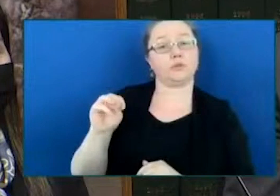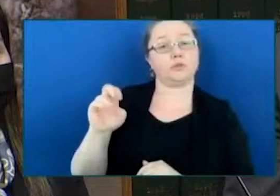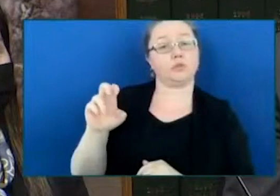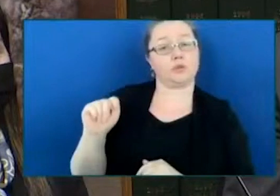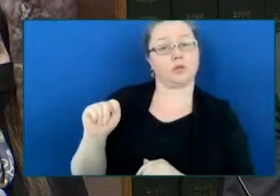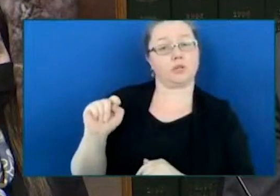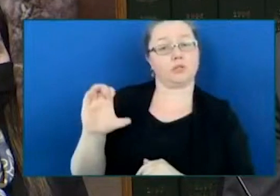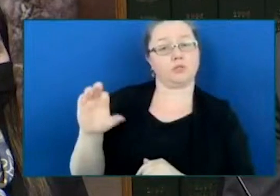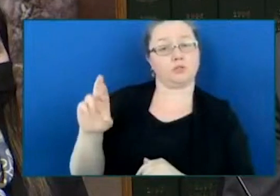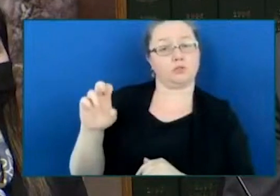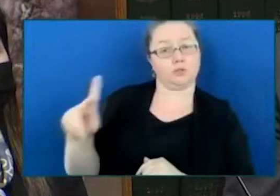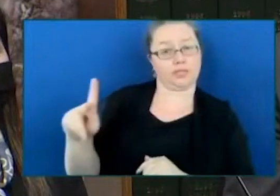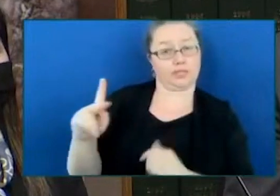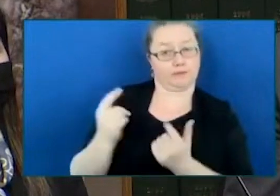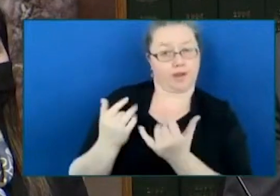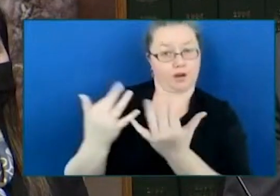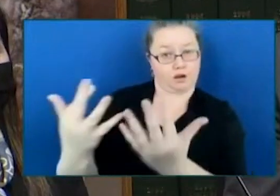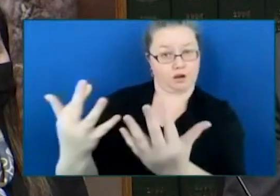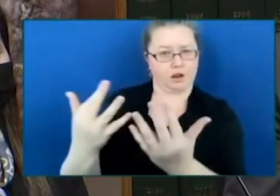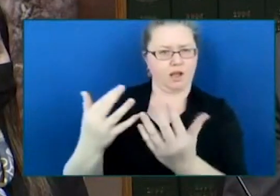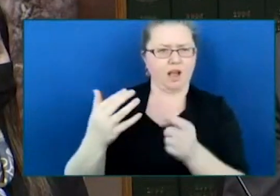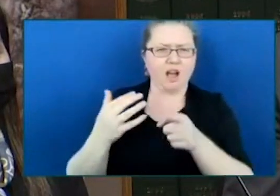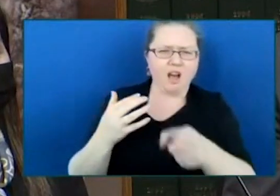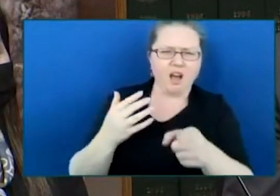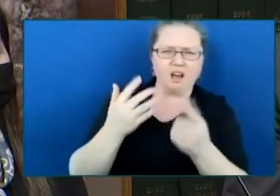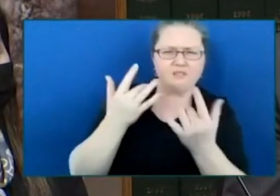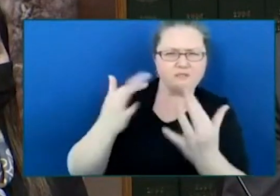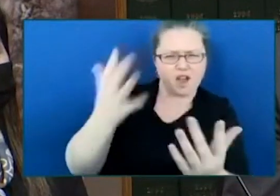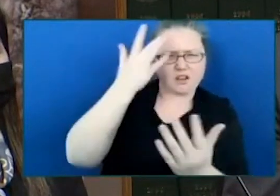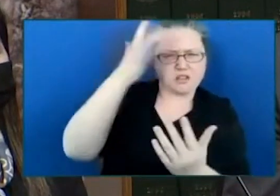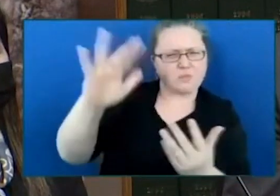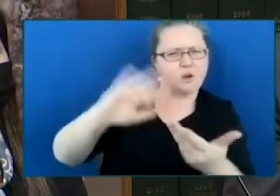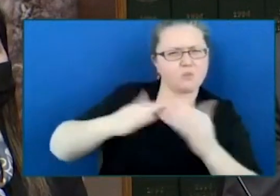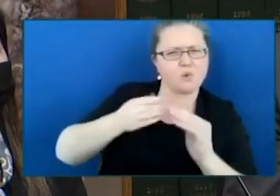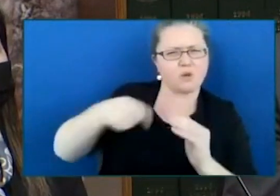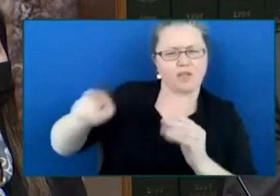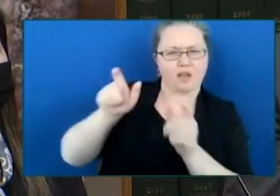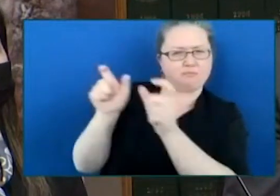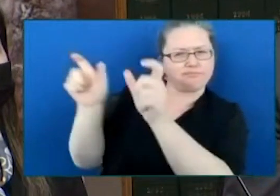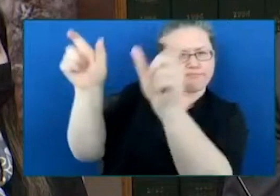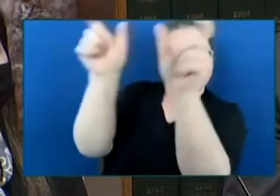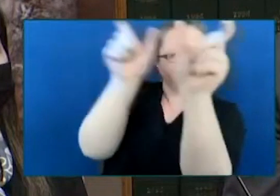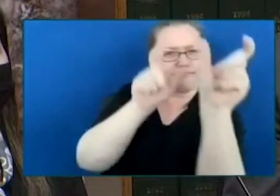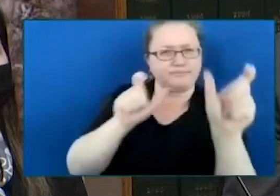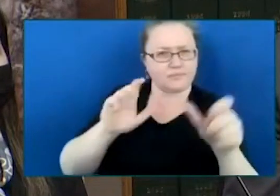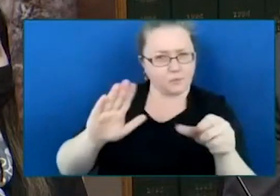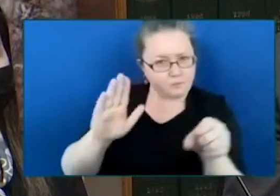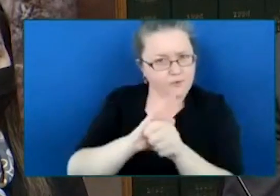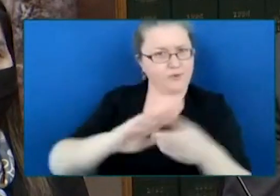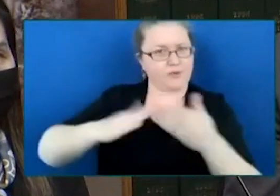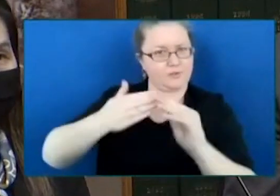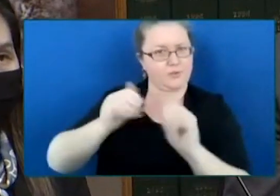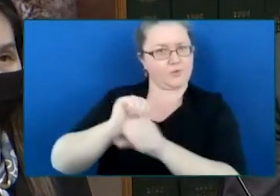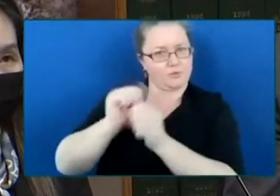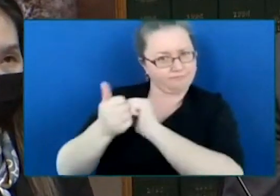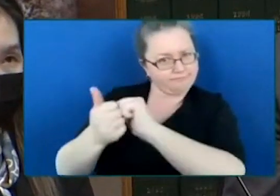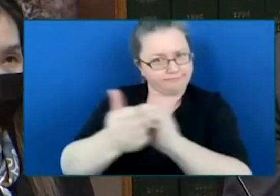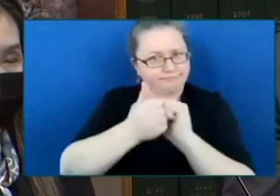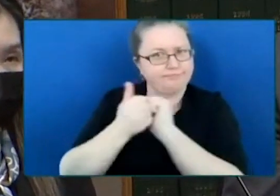we saw what it meant to be a fire-smart community and the difference it can make in an emergency. Taken together,